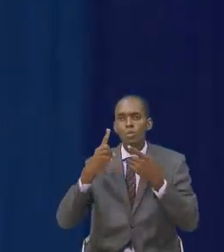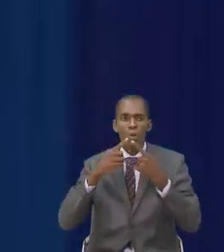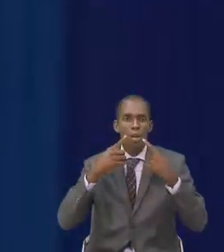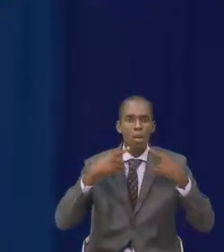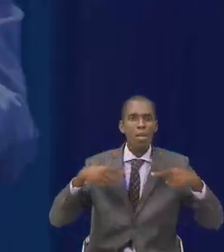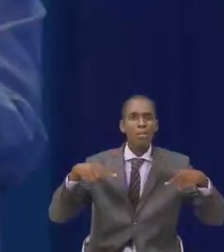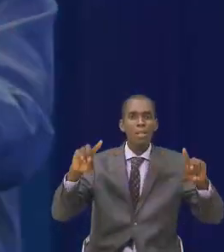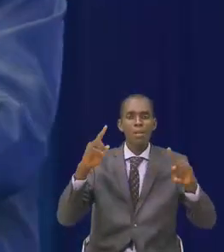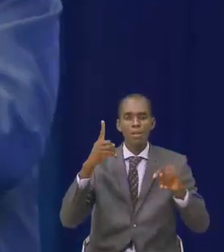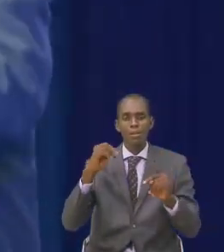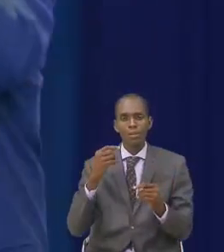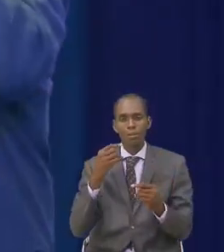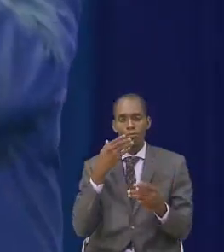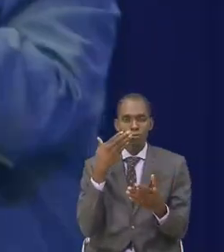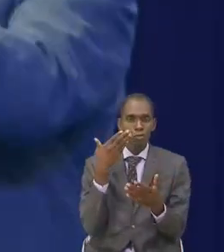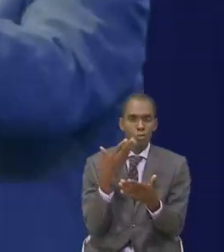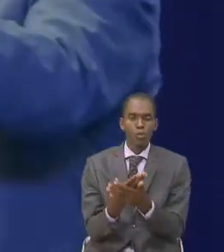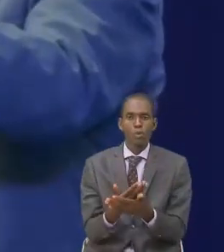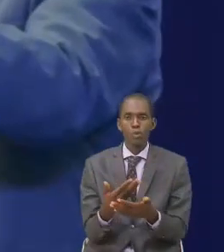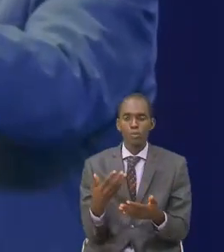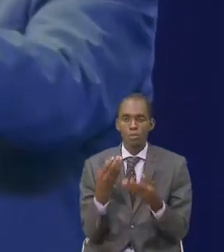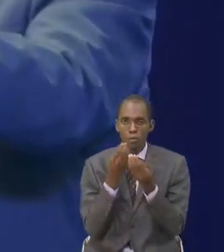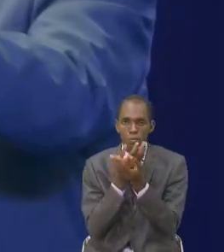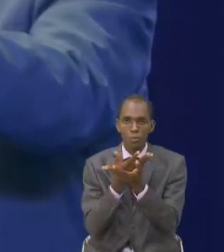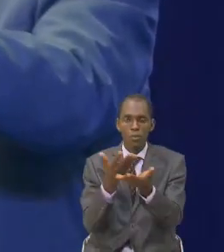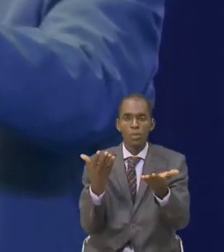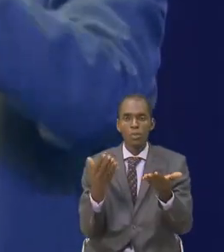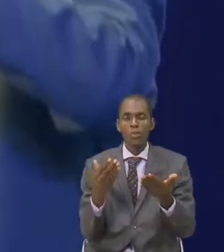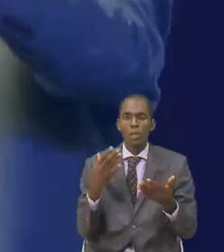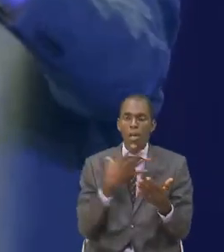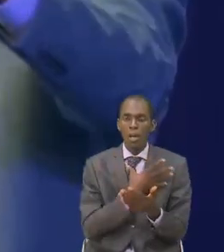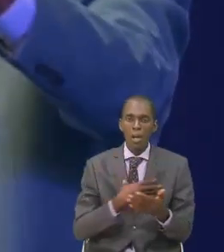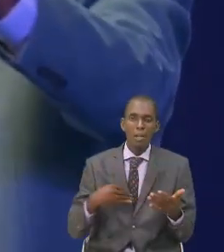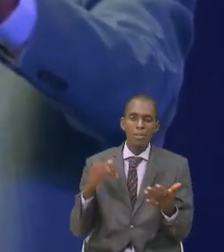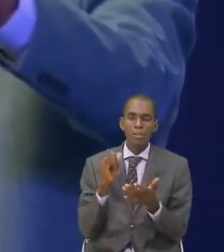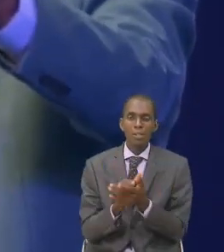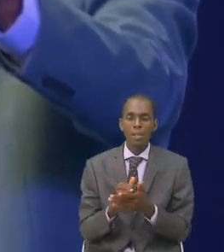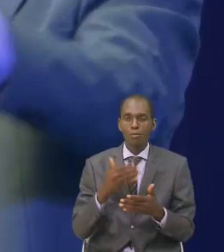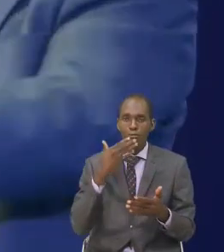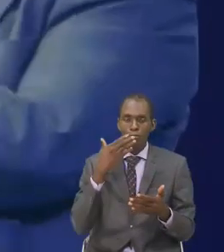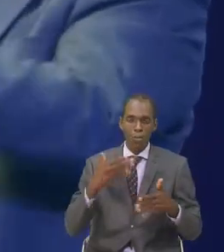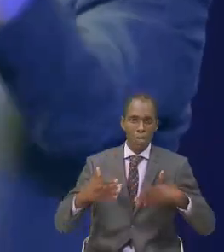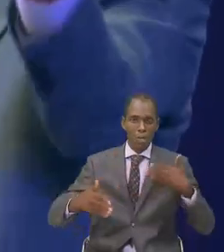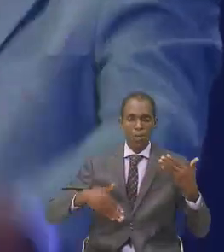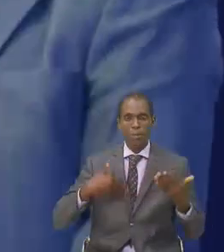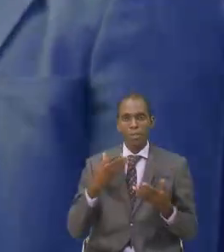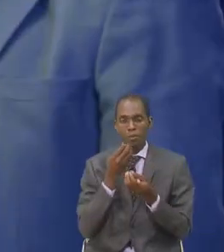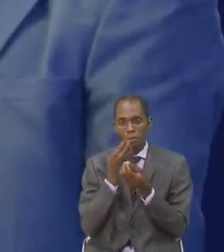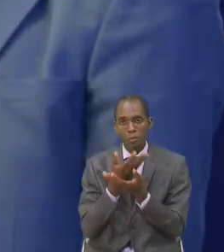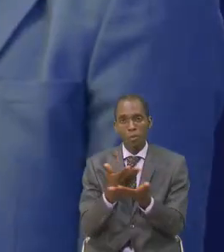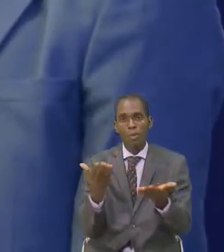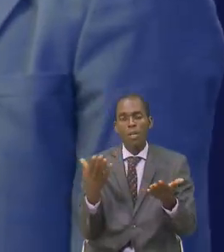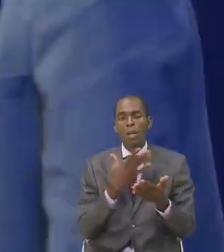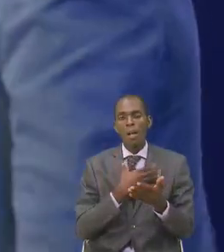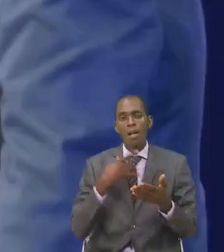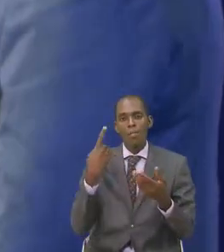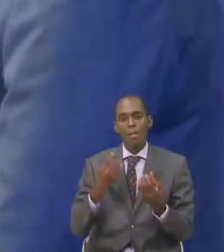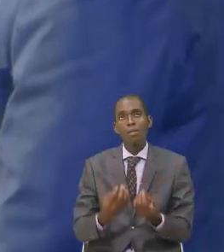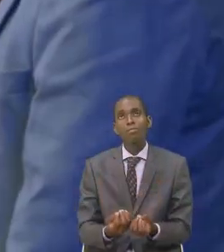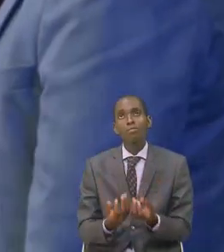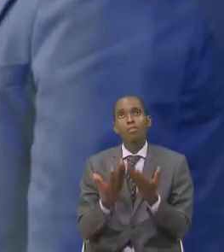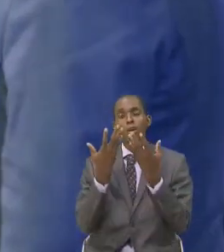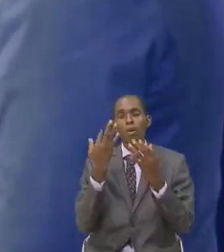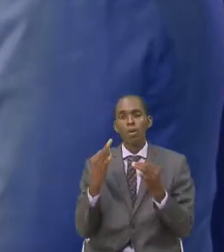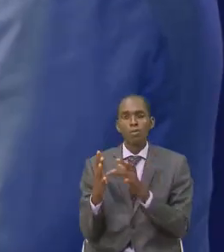declare, you proclaim the gospel, the good news, the glad tidings, and